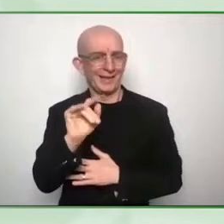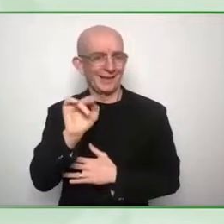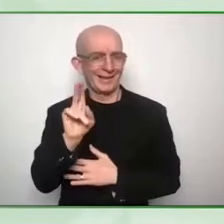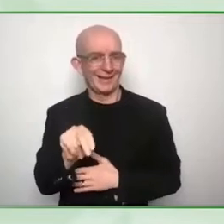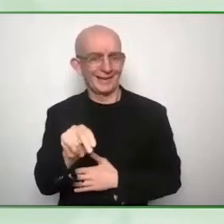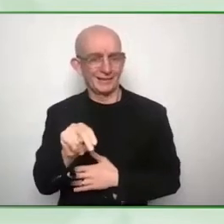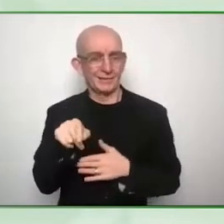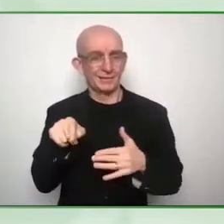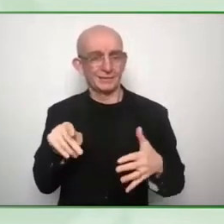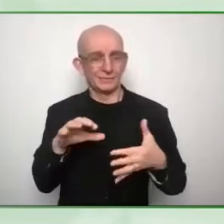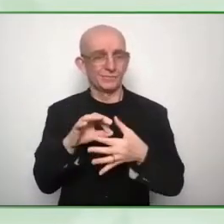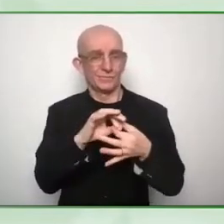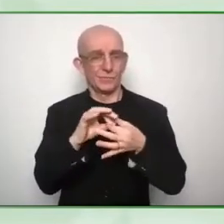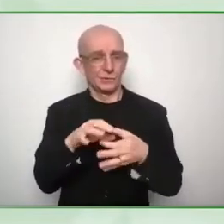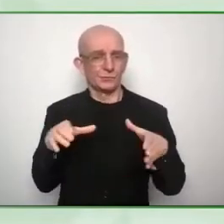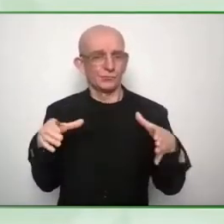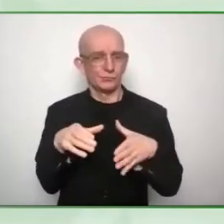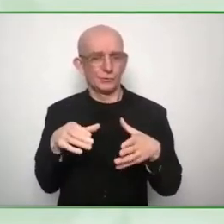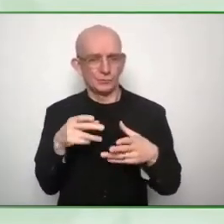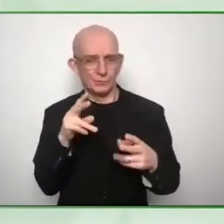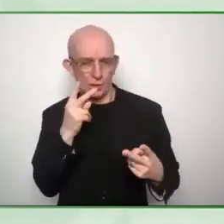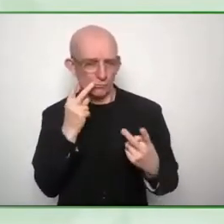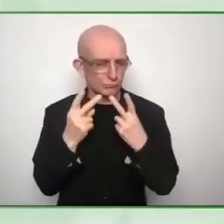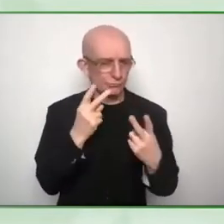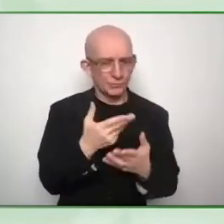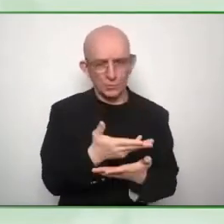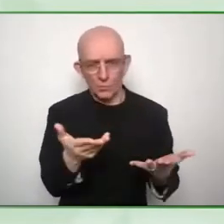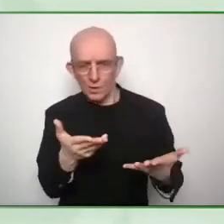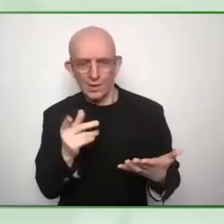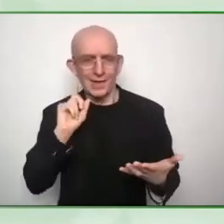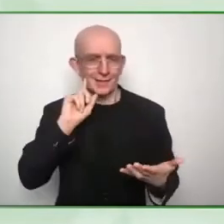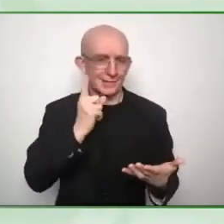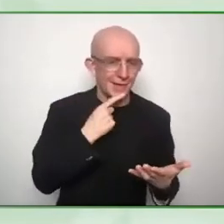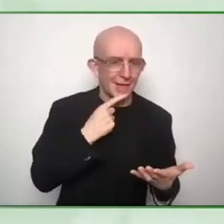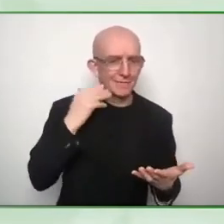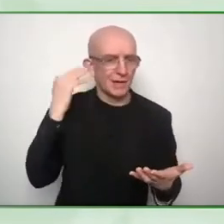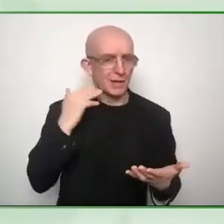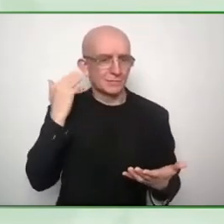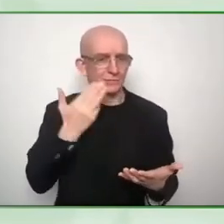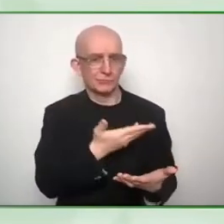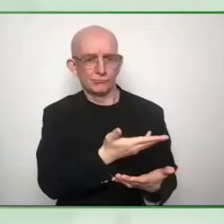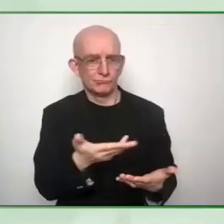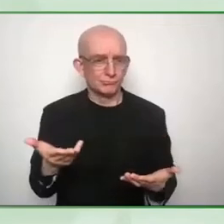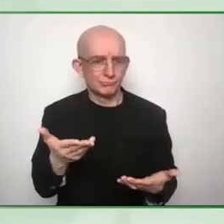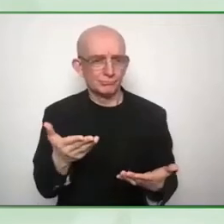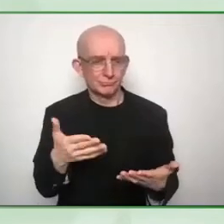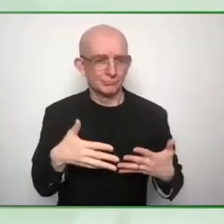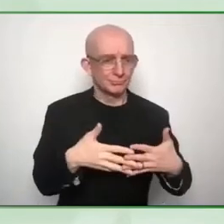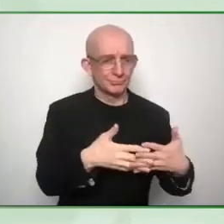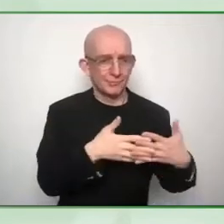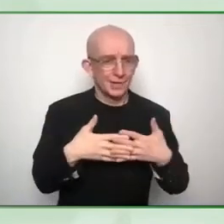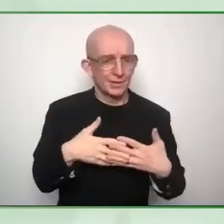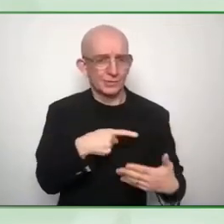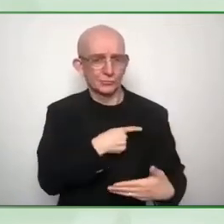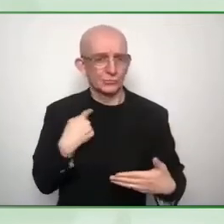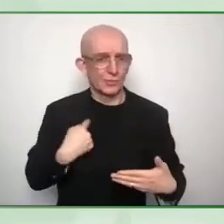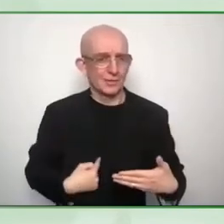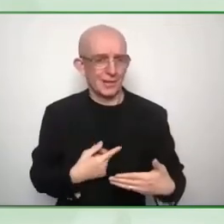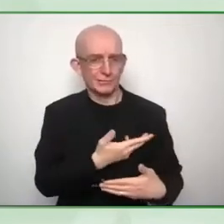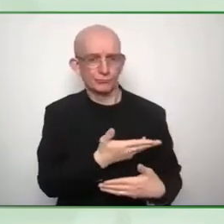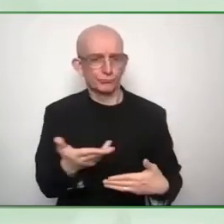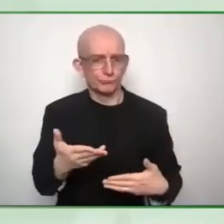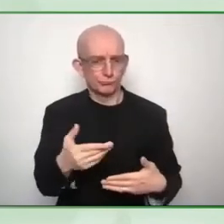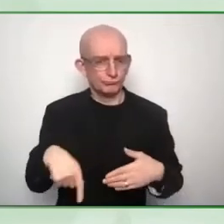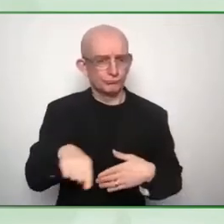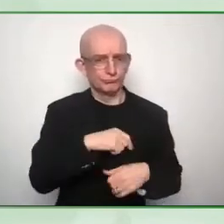really build on the work that we have been, that Kathy had been doing in China and that I started to do in China. And really, I think